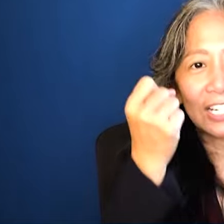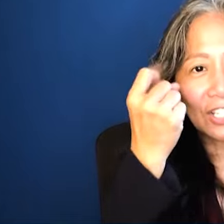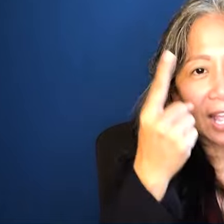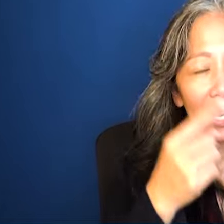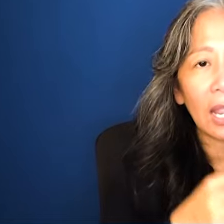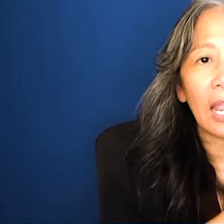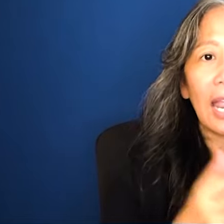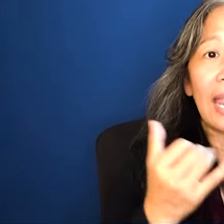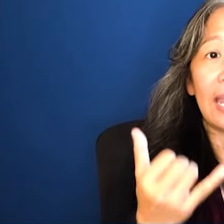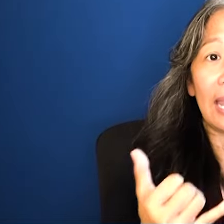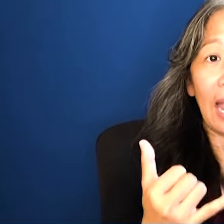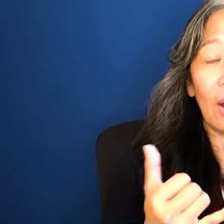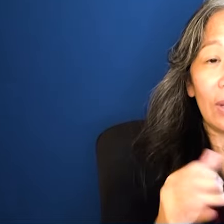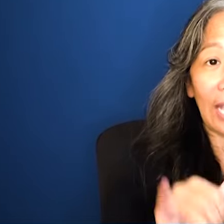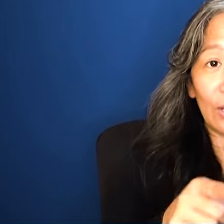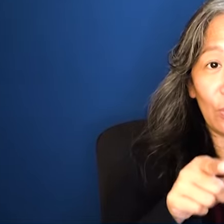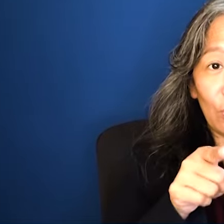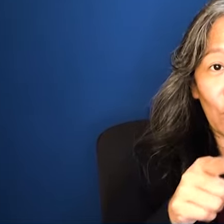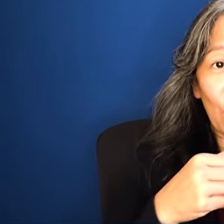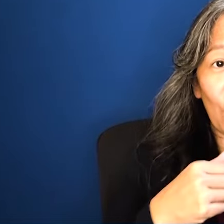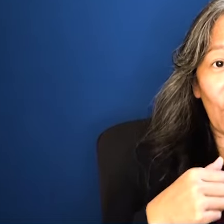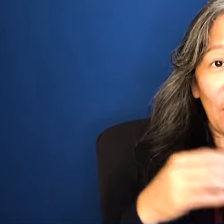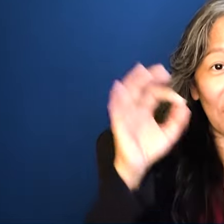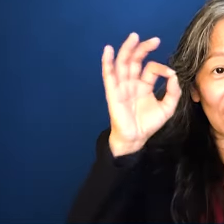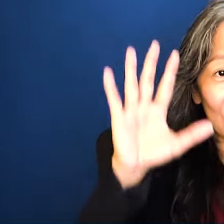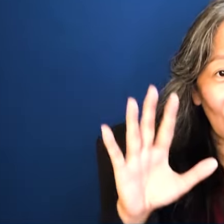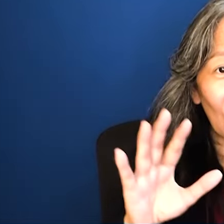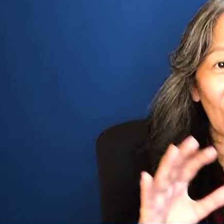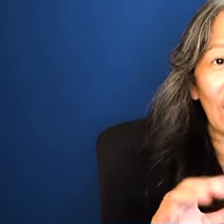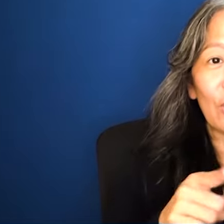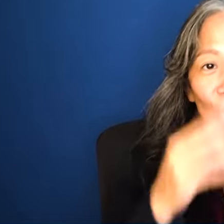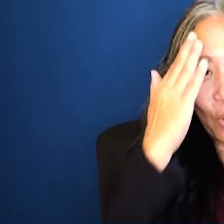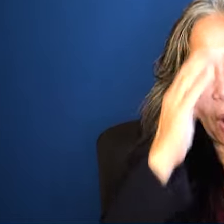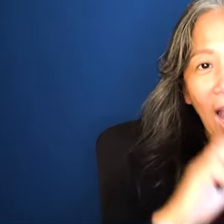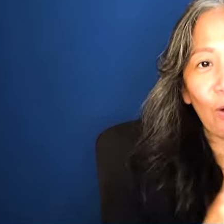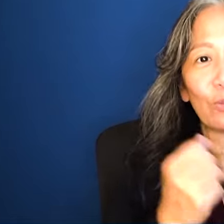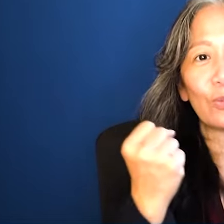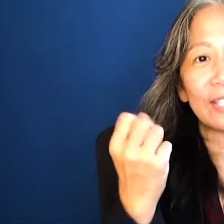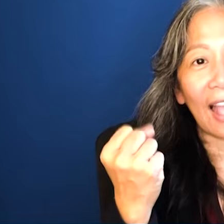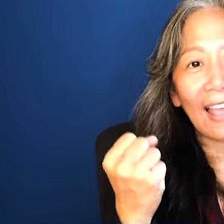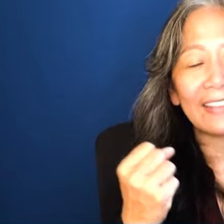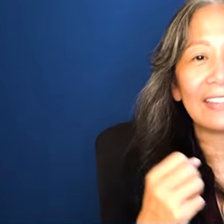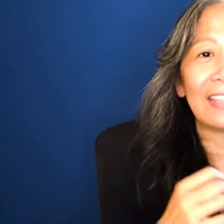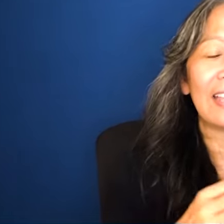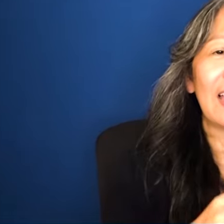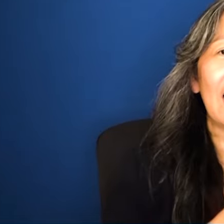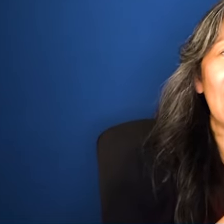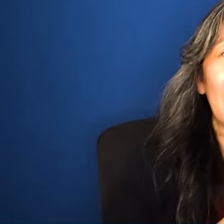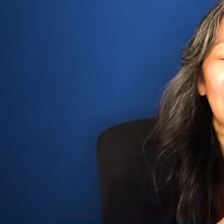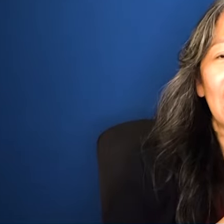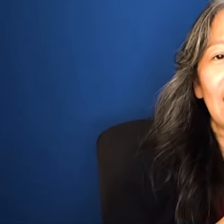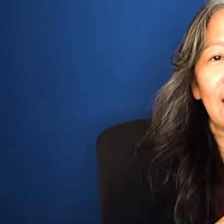to be able to understand. And now that you are a minister and you know how to sign, and